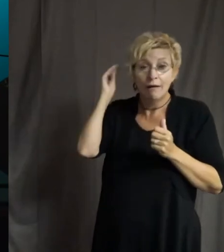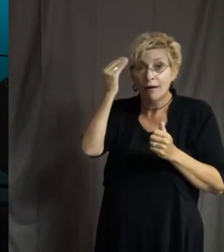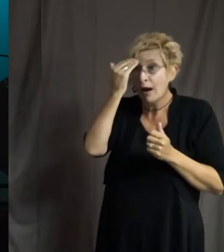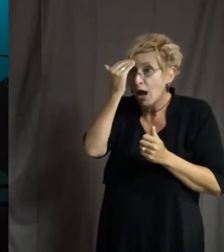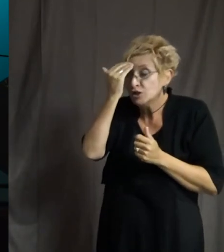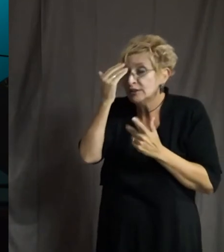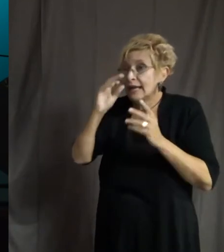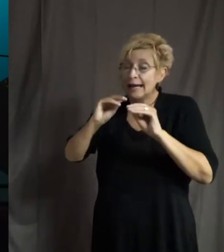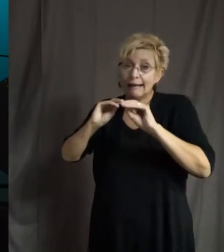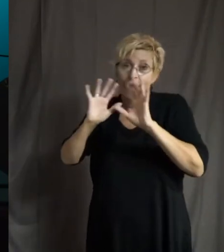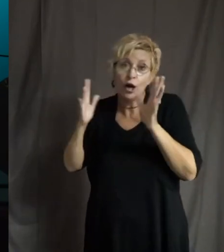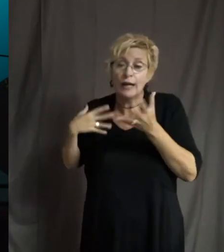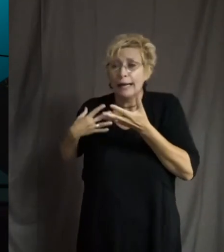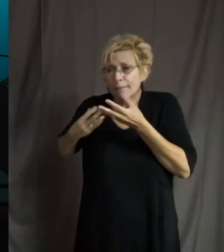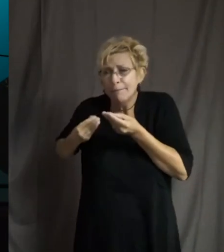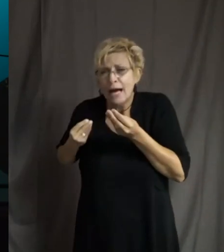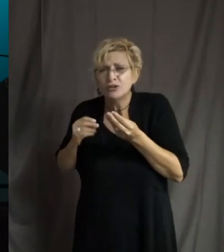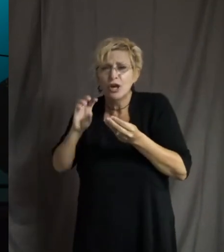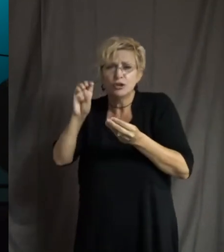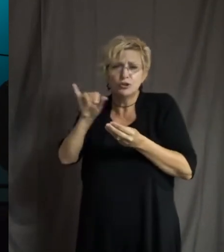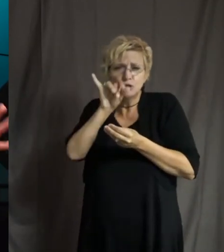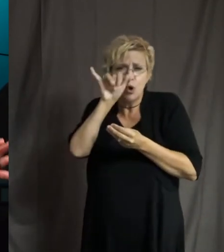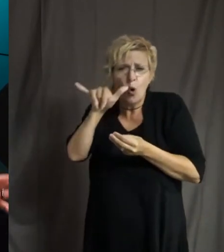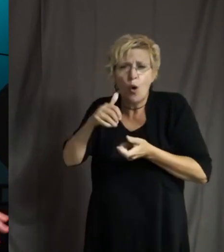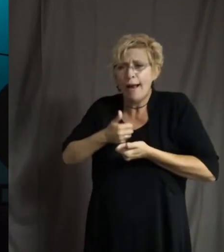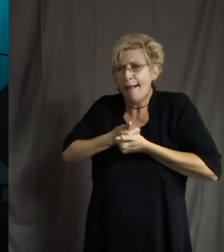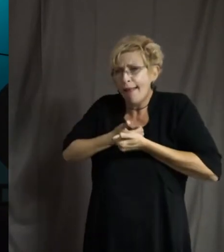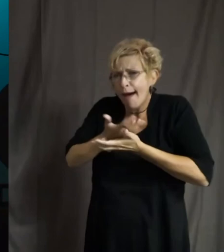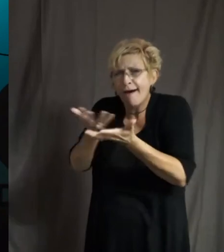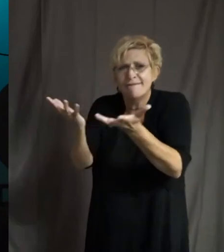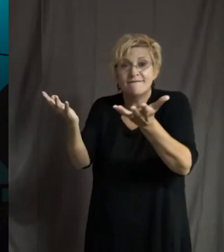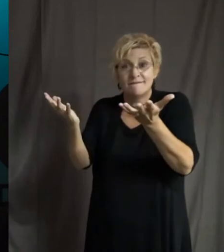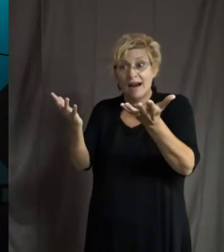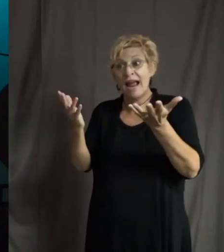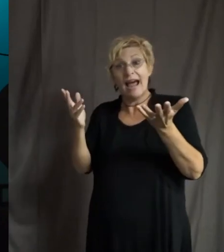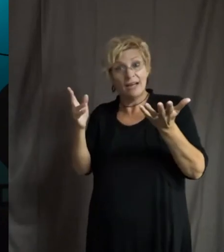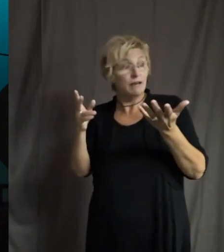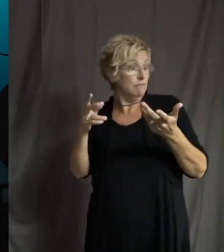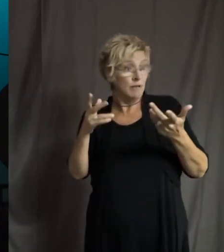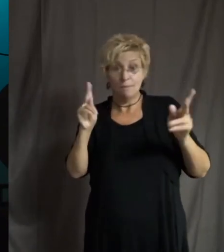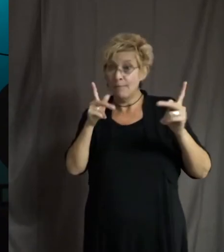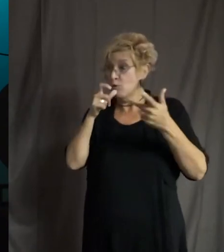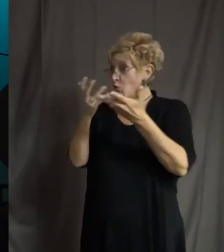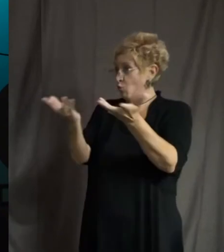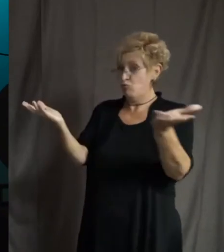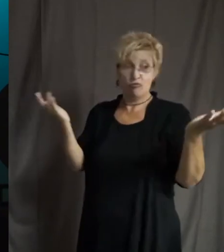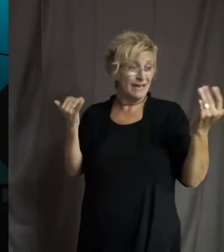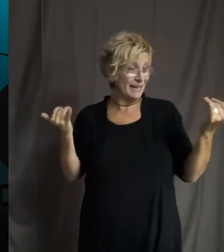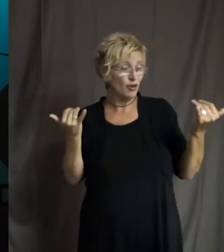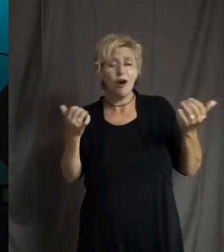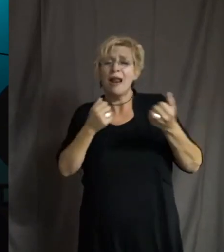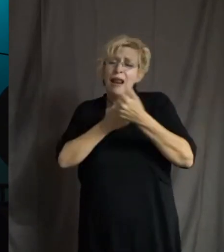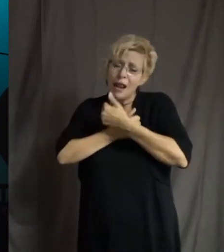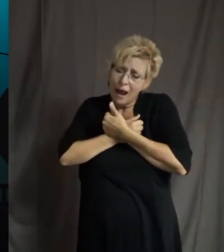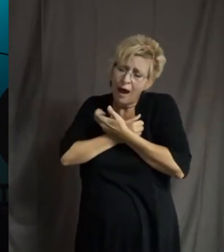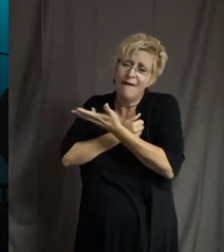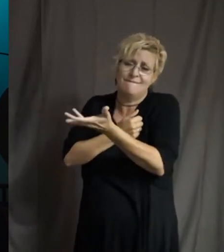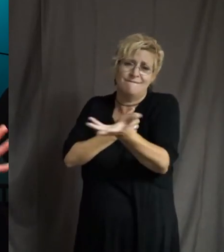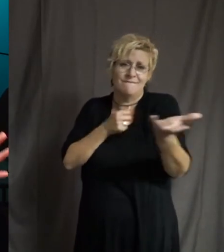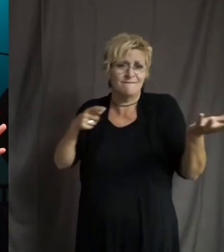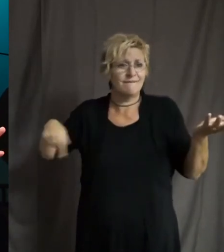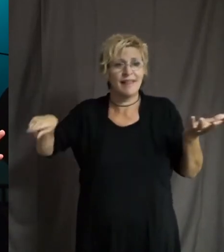with consciousness, with compassion, with clarity, and with joy. If you can learn to love those who